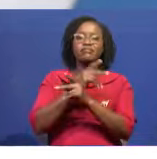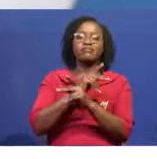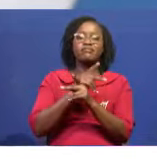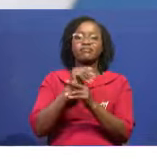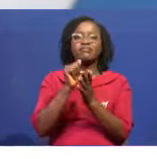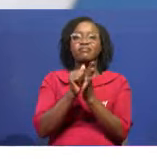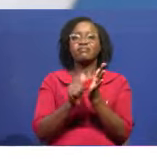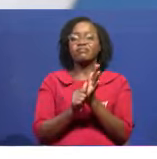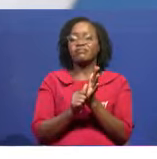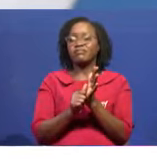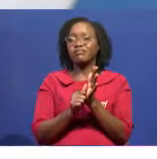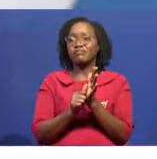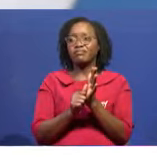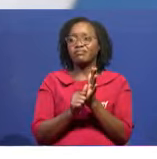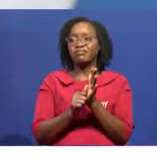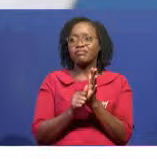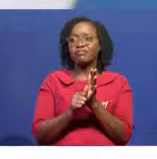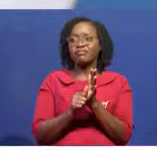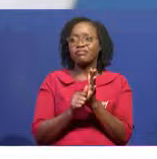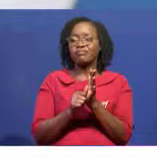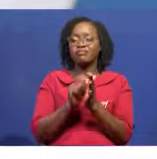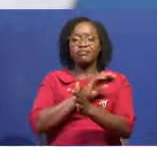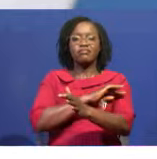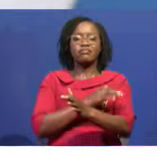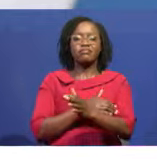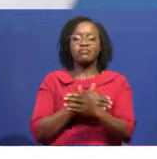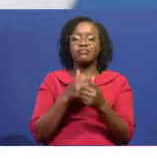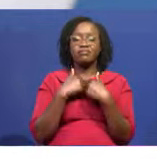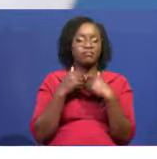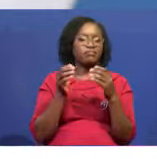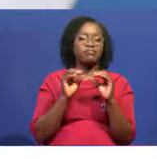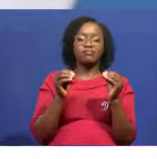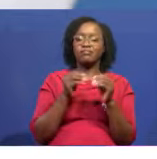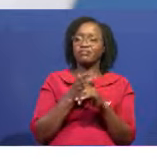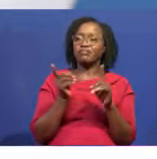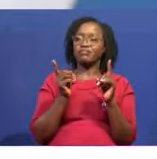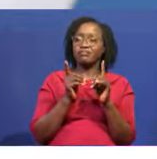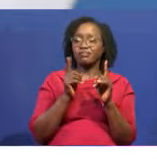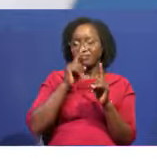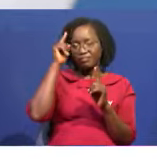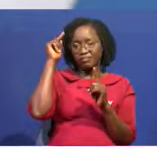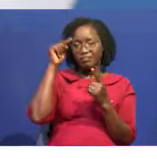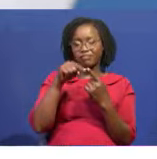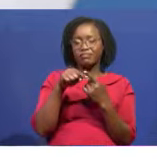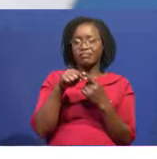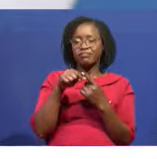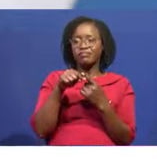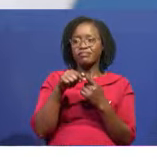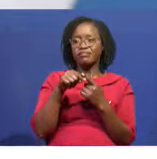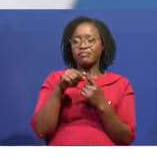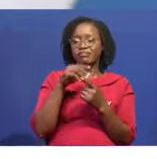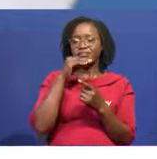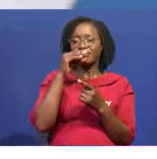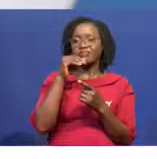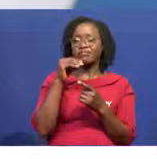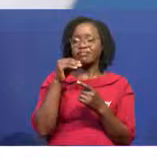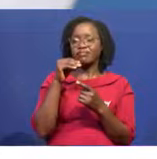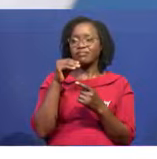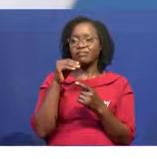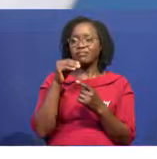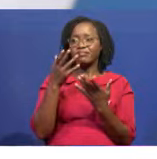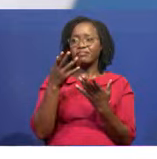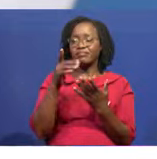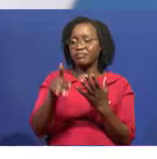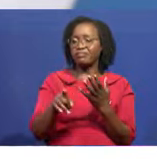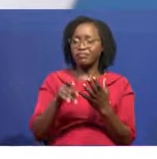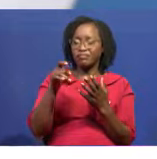because obviously we would not have the capacity to do that. But the intention of me speaking to it is that there is need